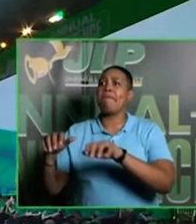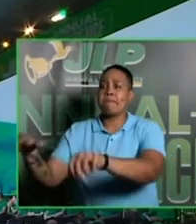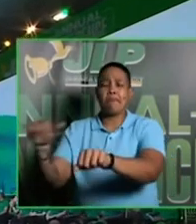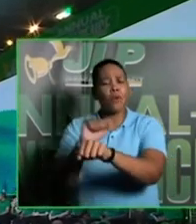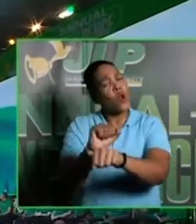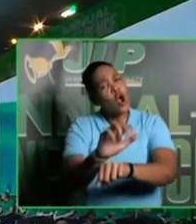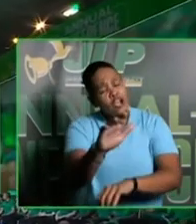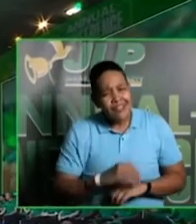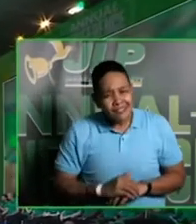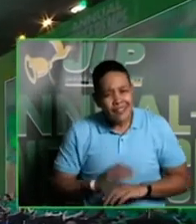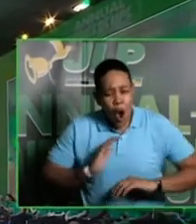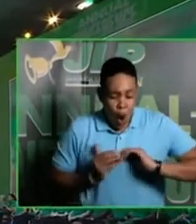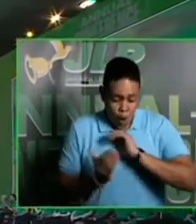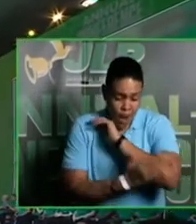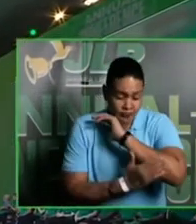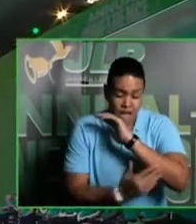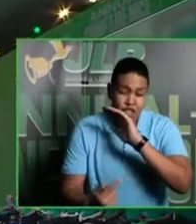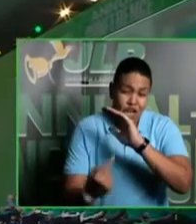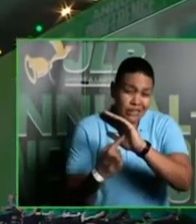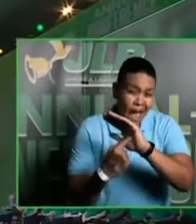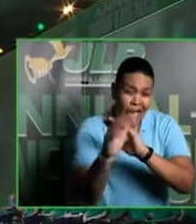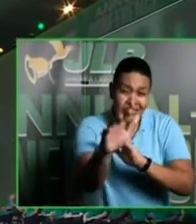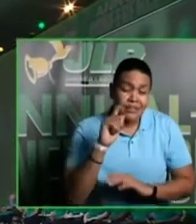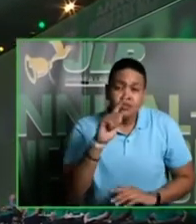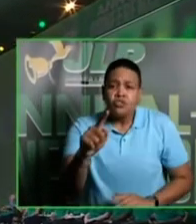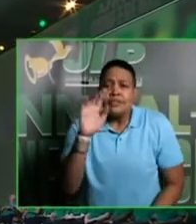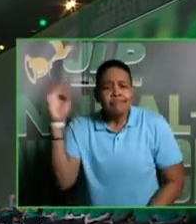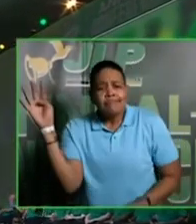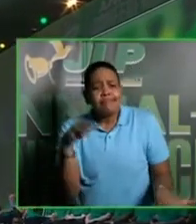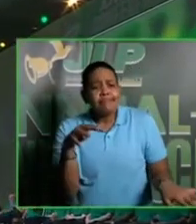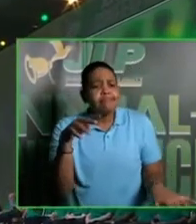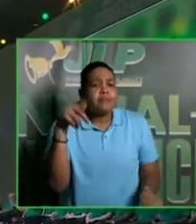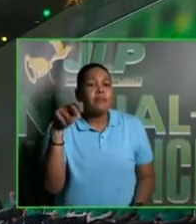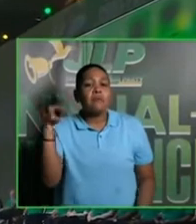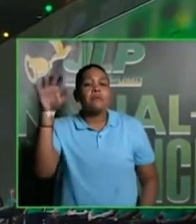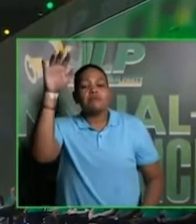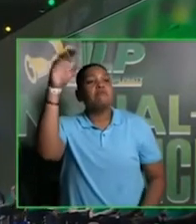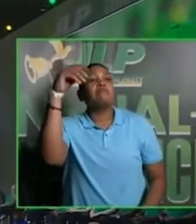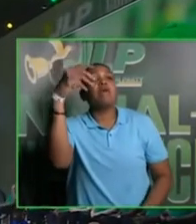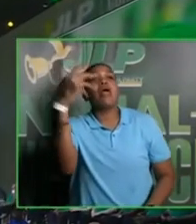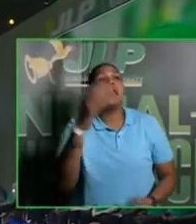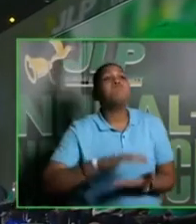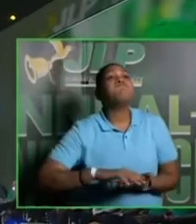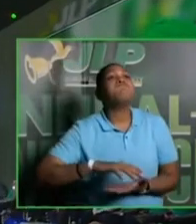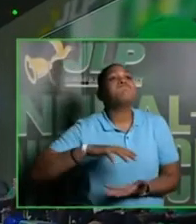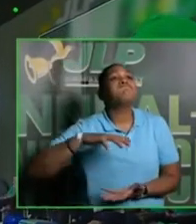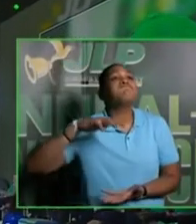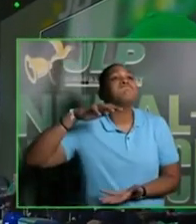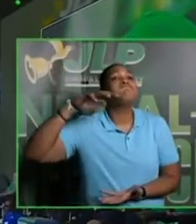Our national debt, which was driven up by the PNP, as high